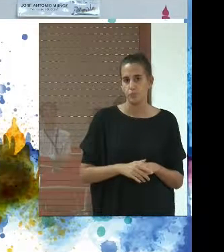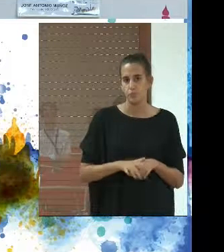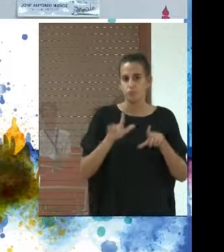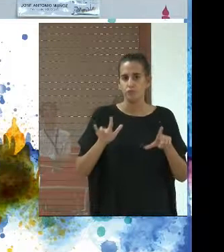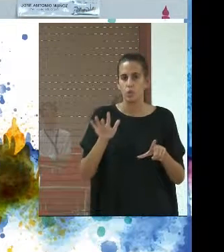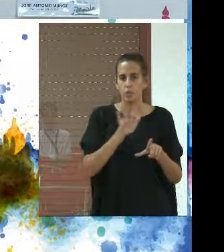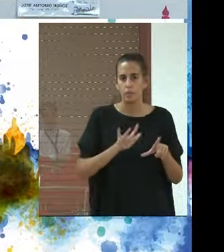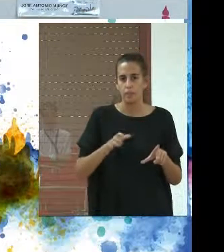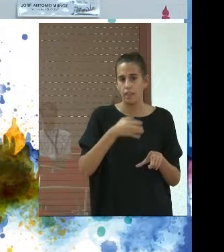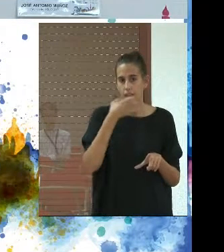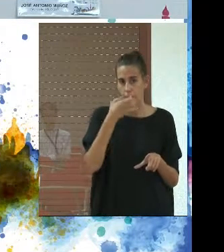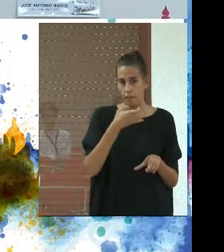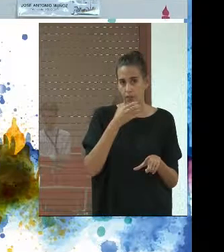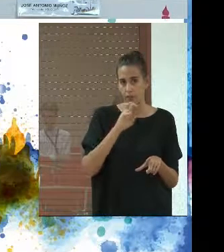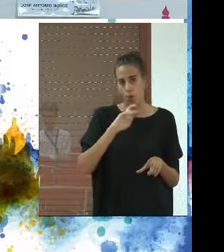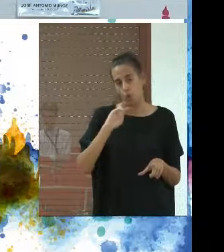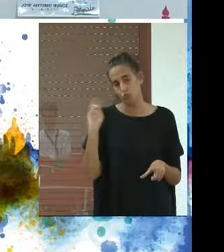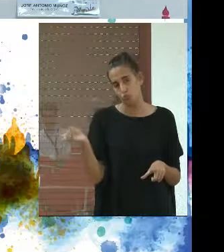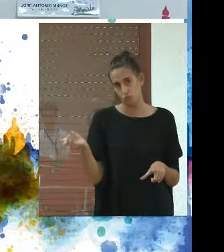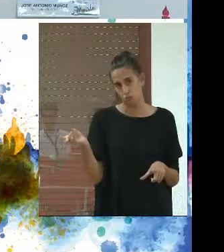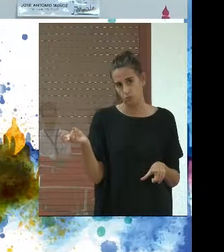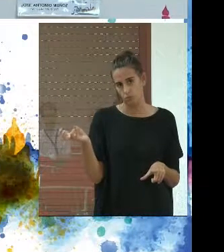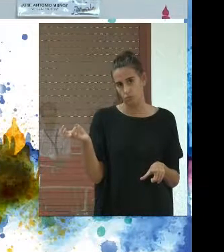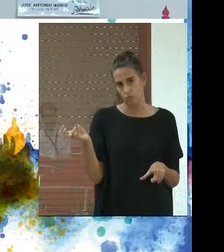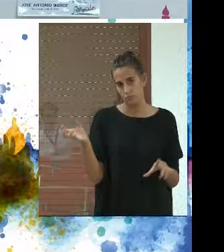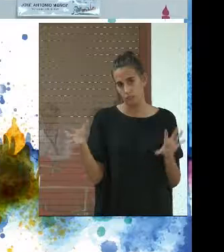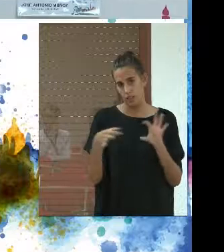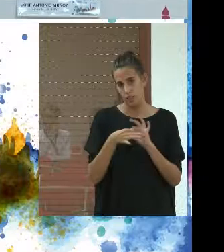we know that the Apple iPads